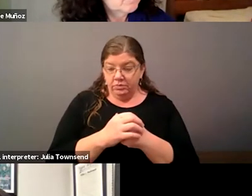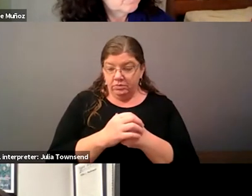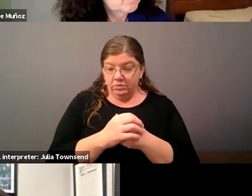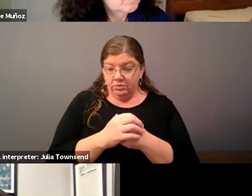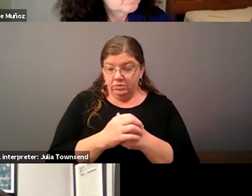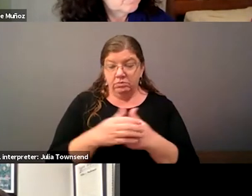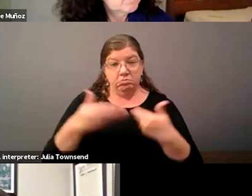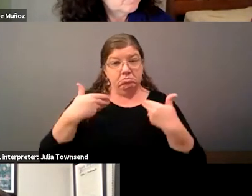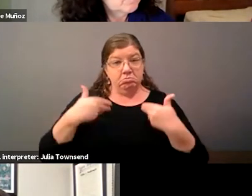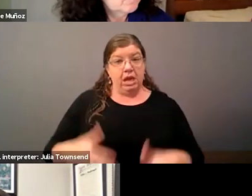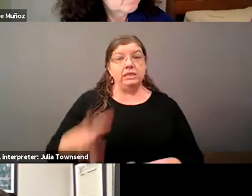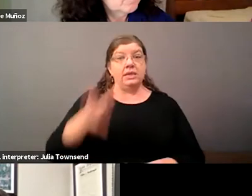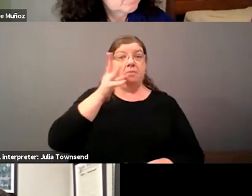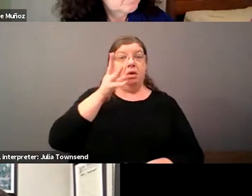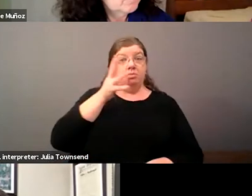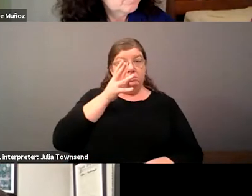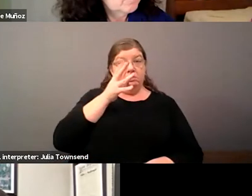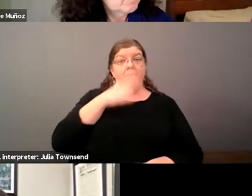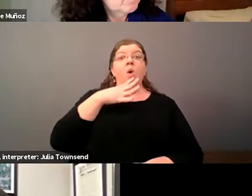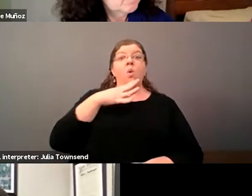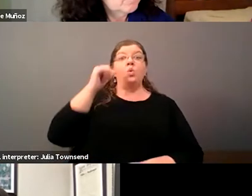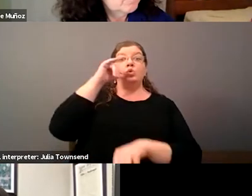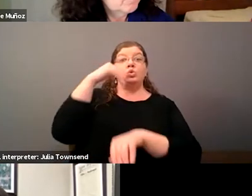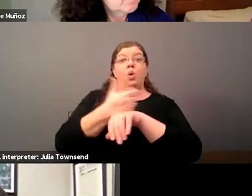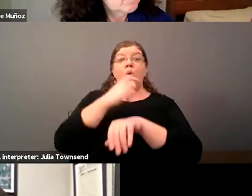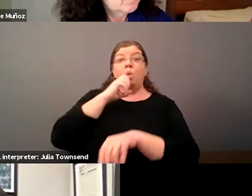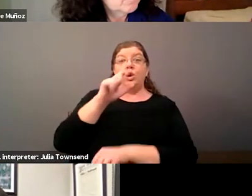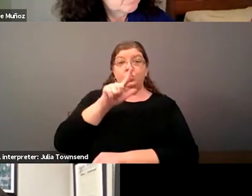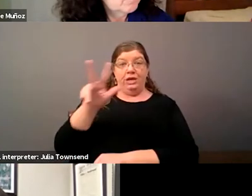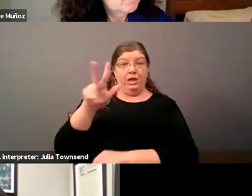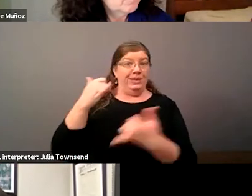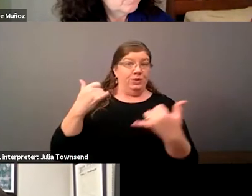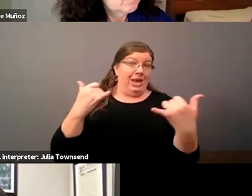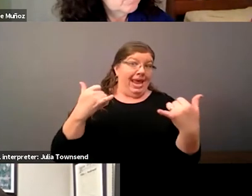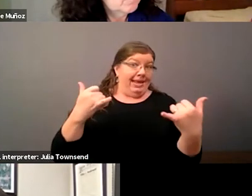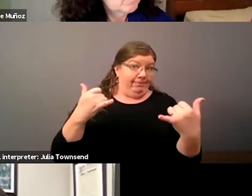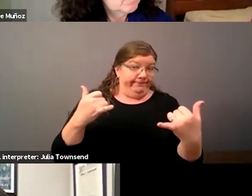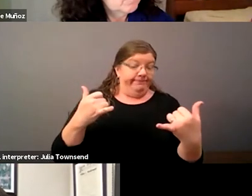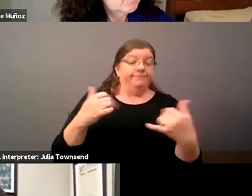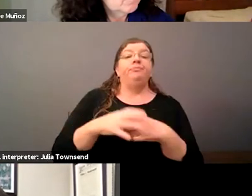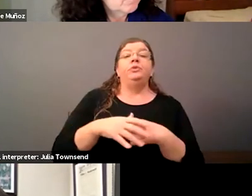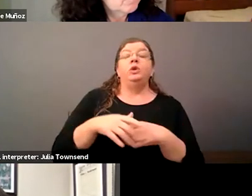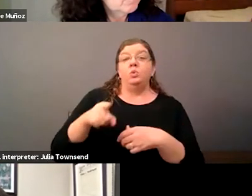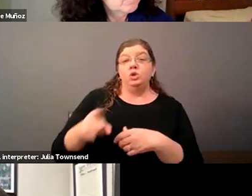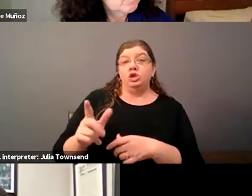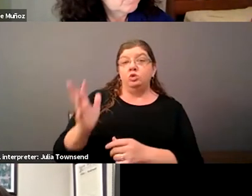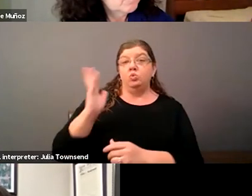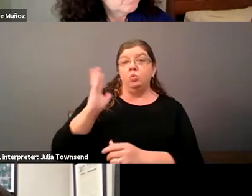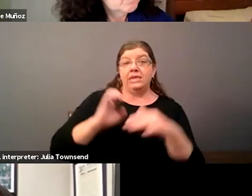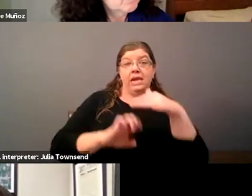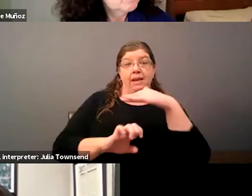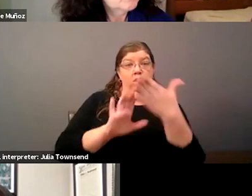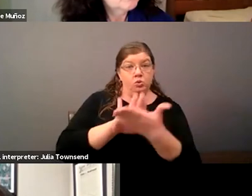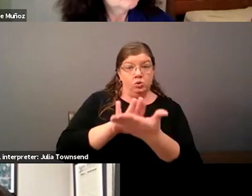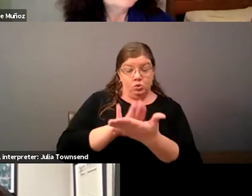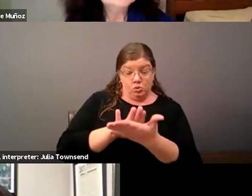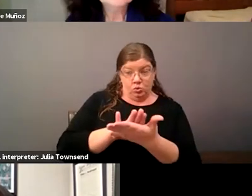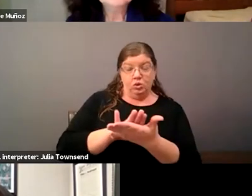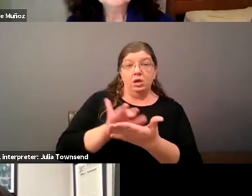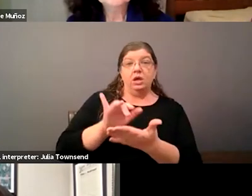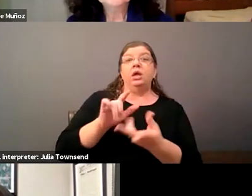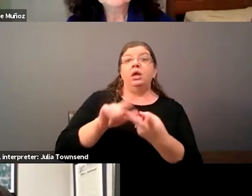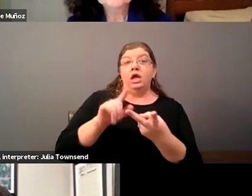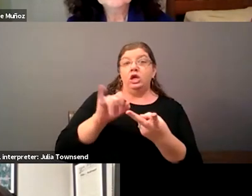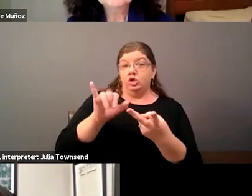as a mother i have my oldest daughter is 23 years old today and when she was in elementary school in junior